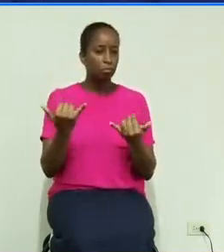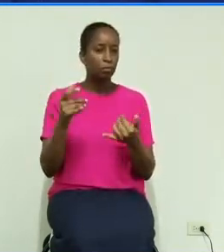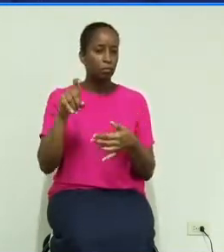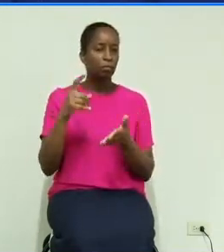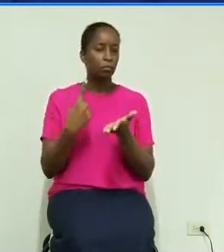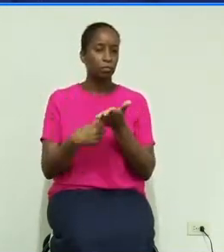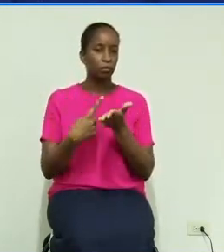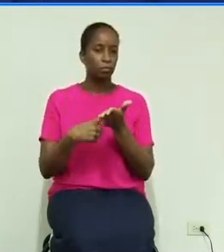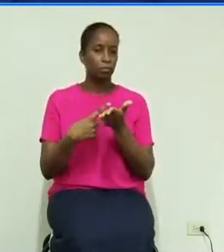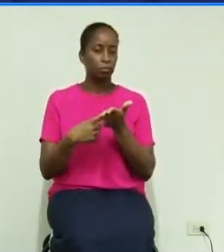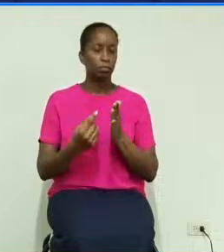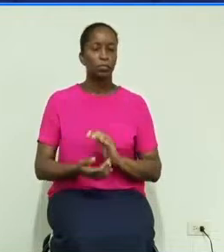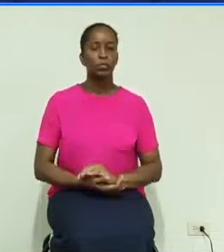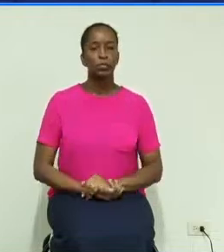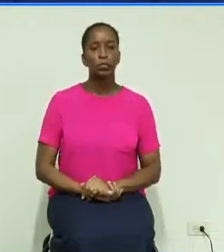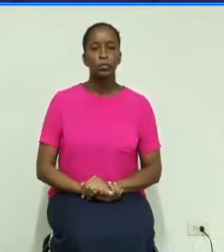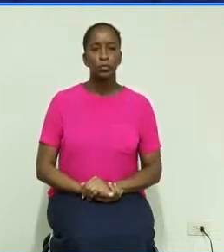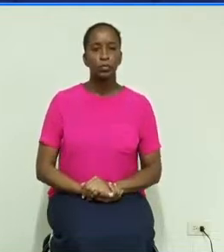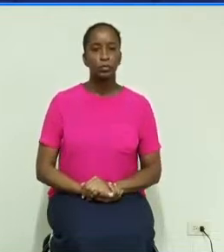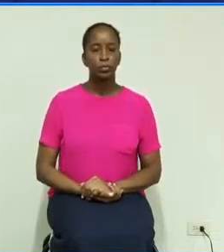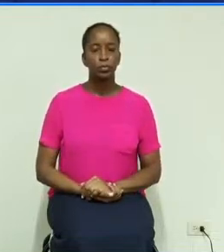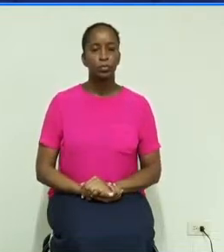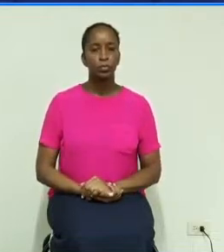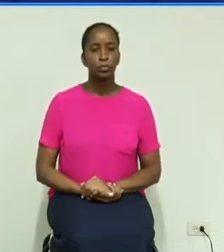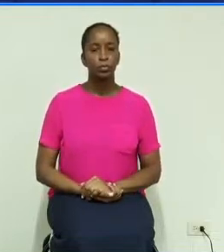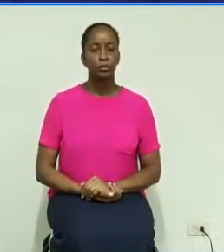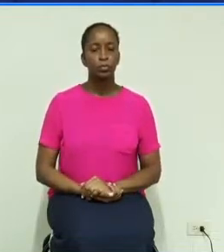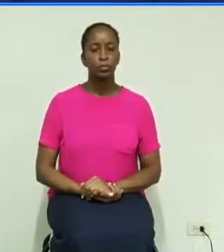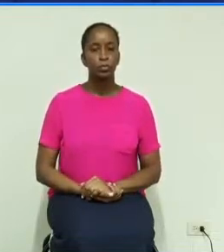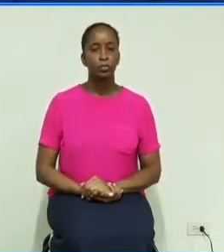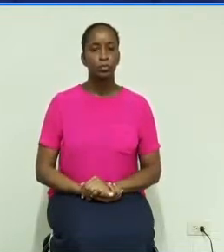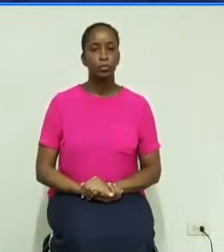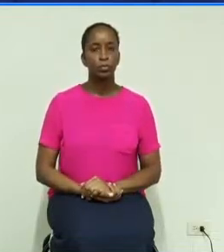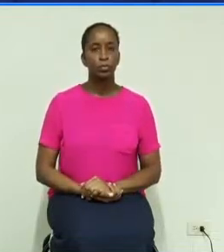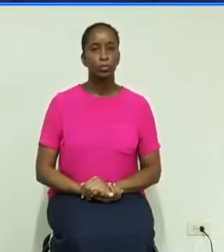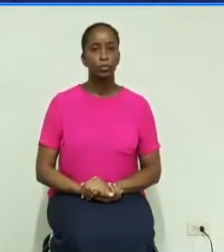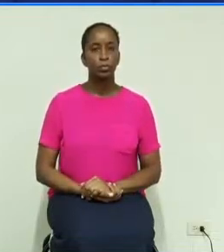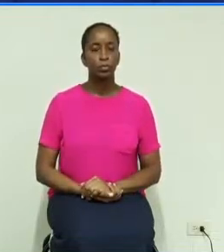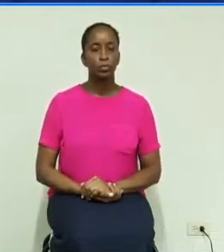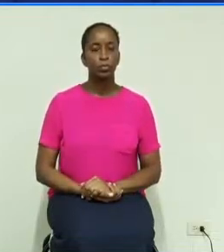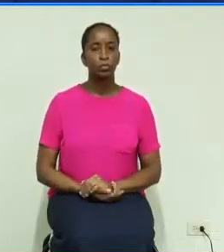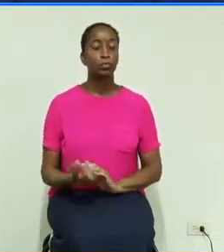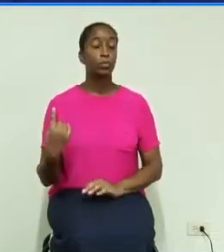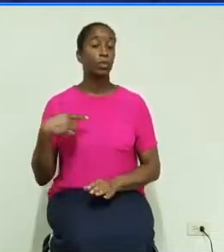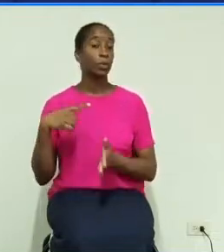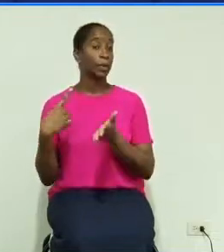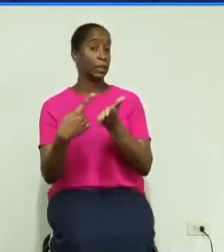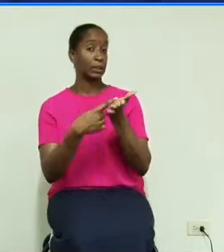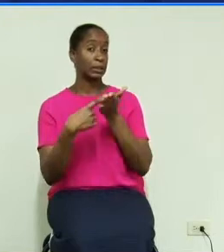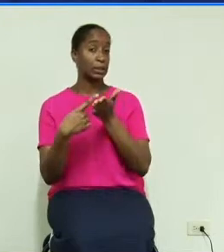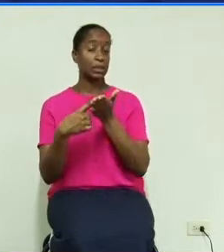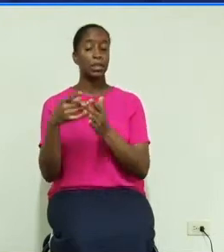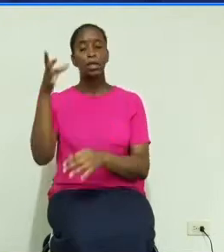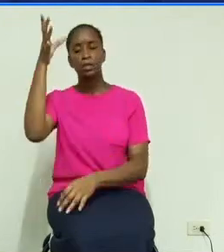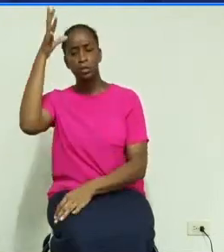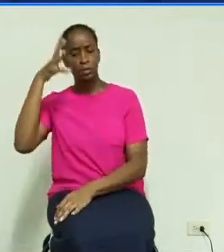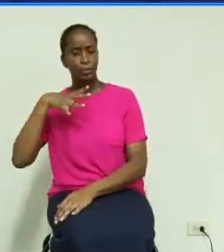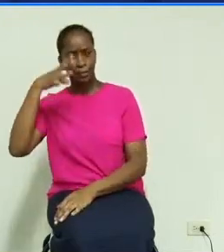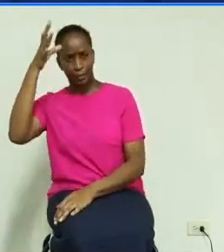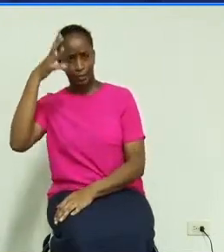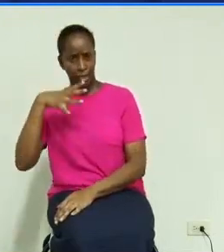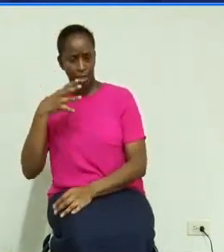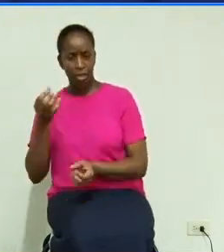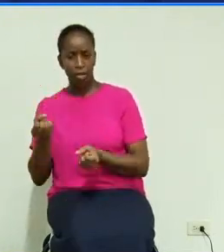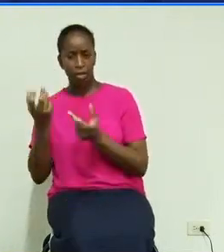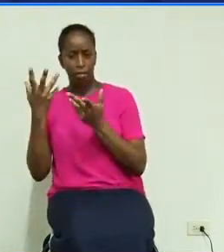not exist in a vacuum, right? So when we're speaking about gender inequality in politics, we have to think about political